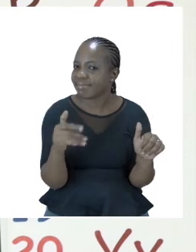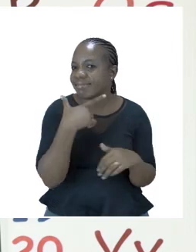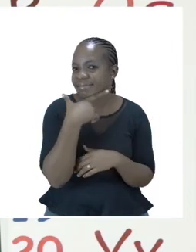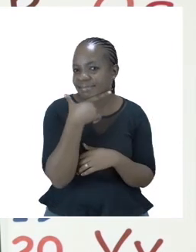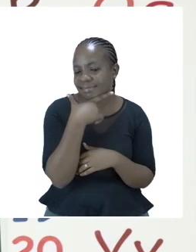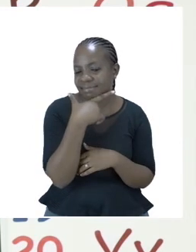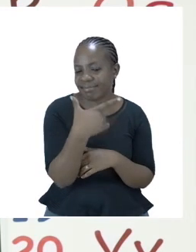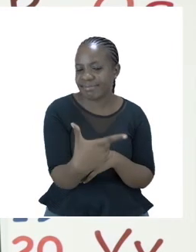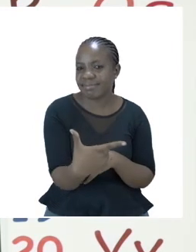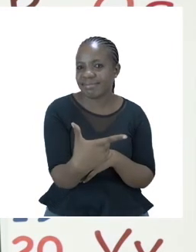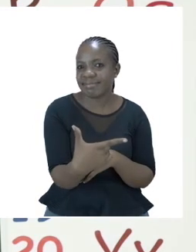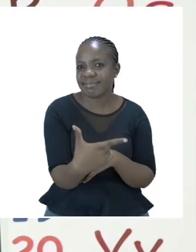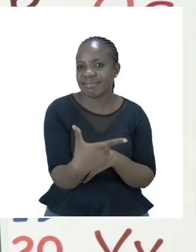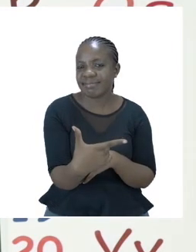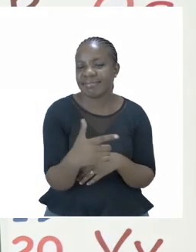and